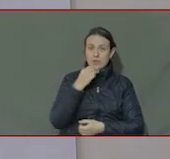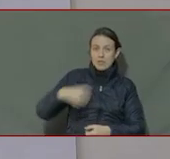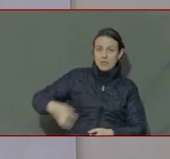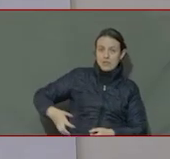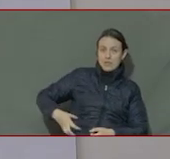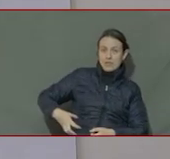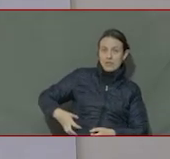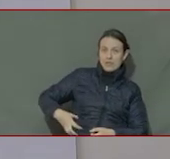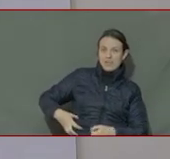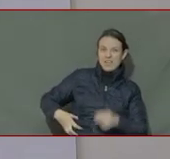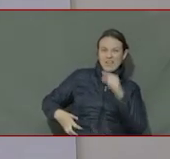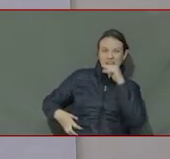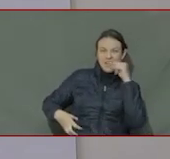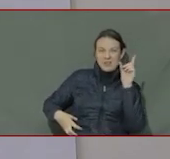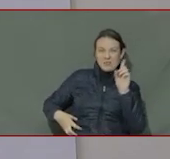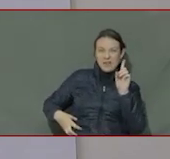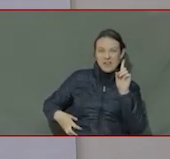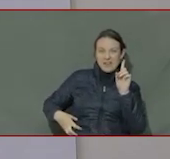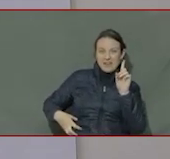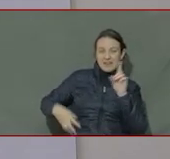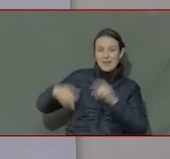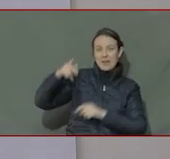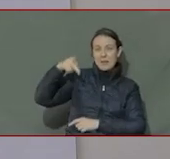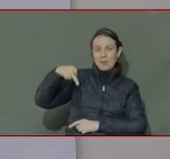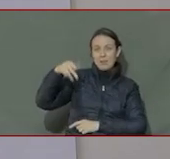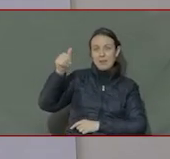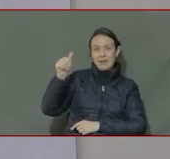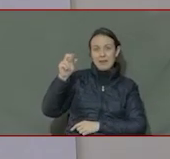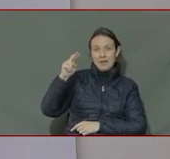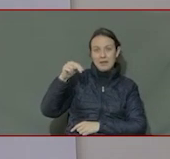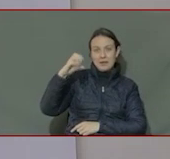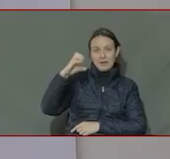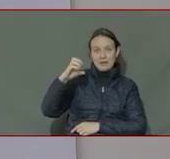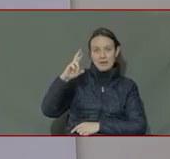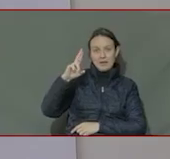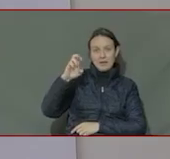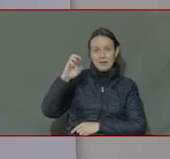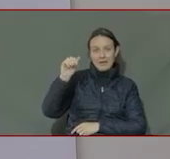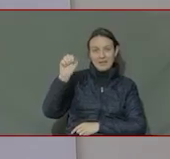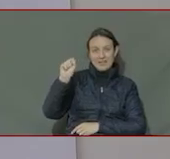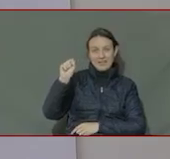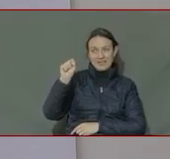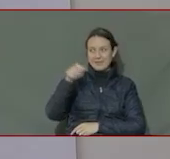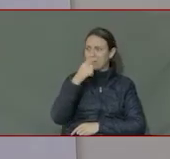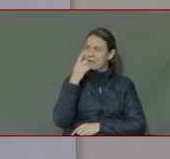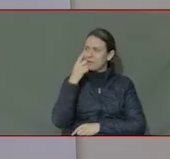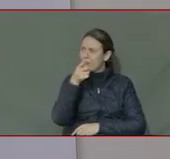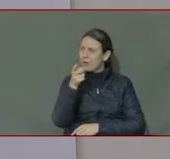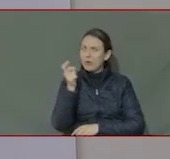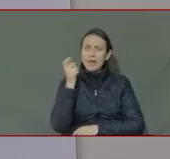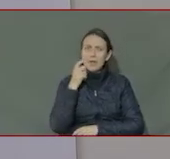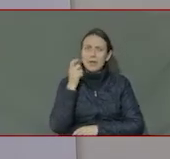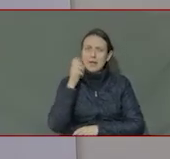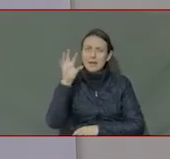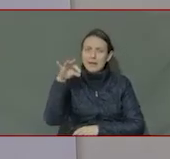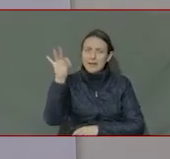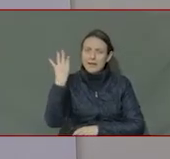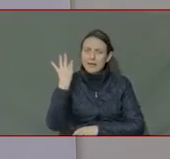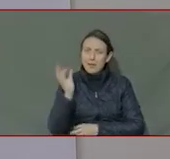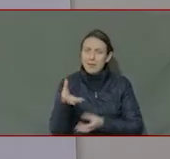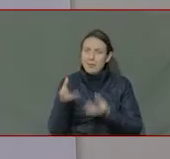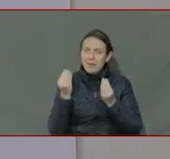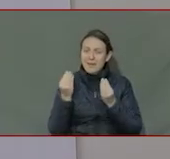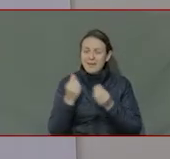out the answer. Do you see, if you were Matric 2018, you would have scored a mark. Do you see how easy the questions are?